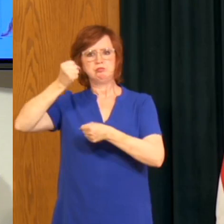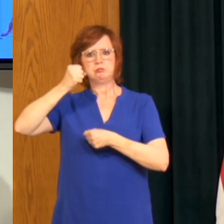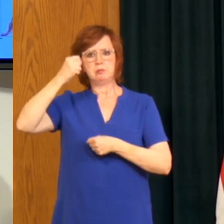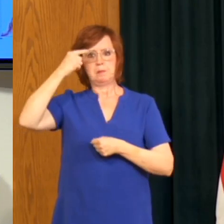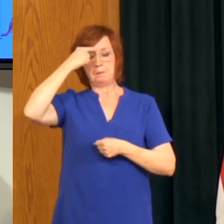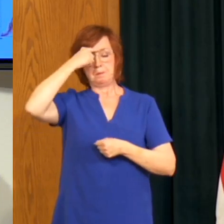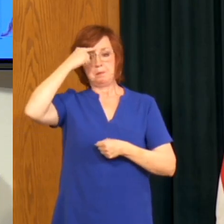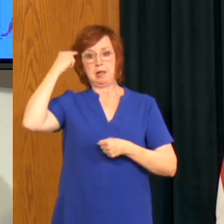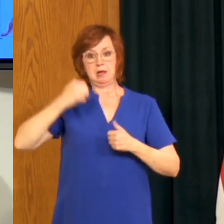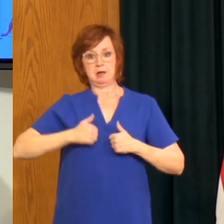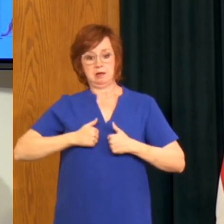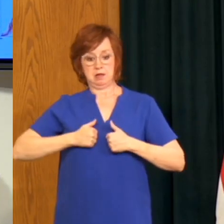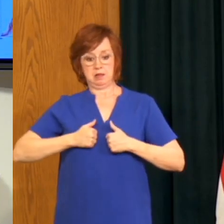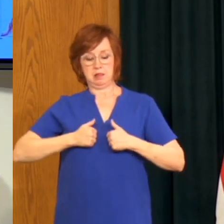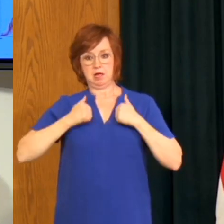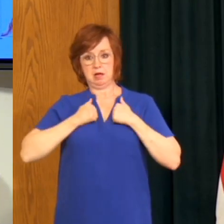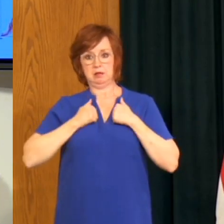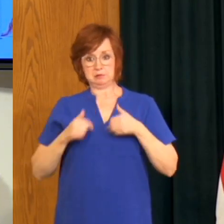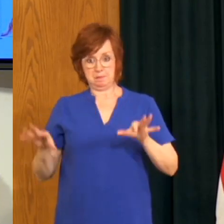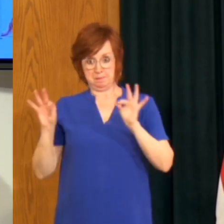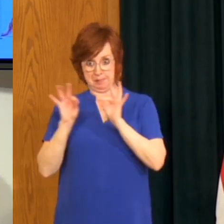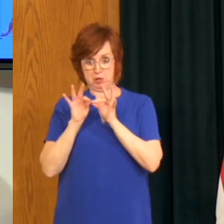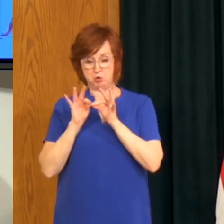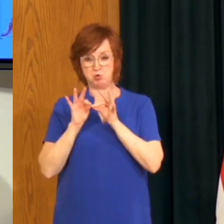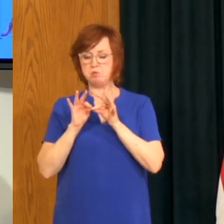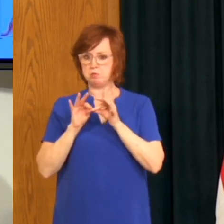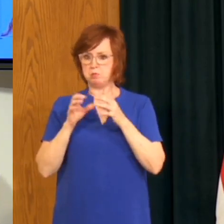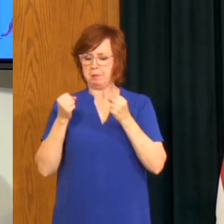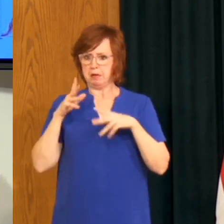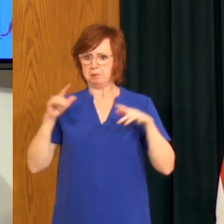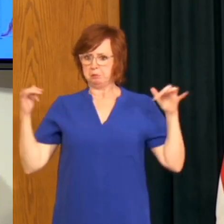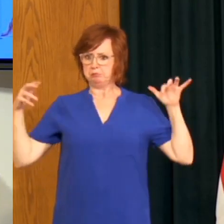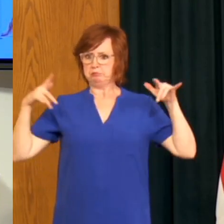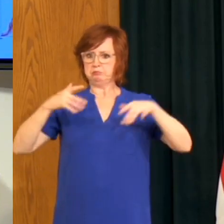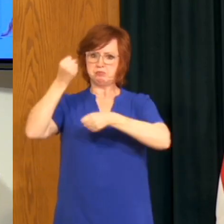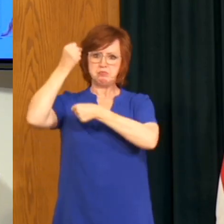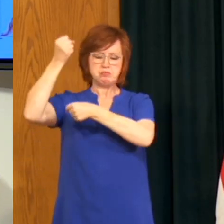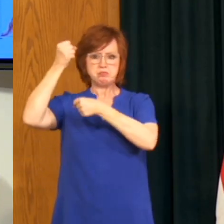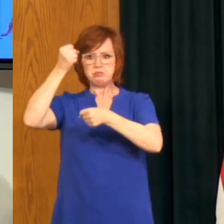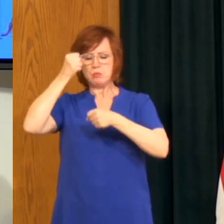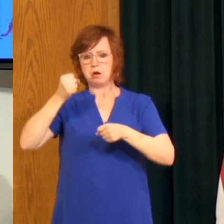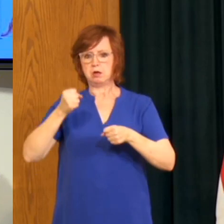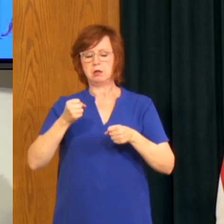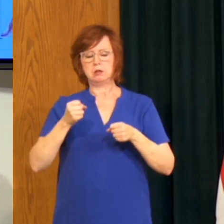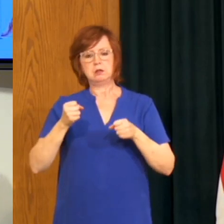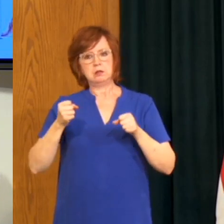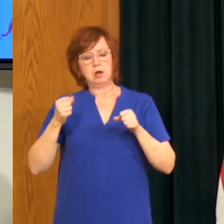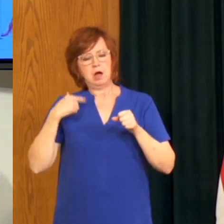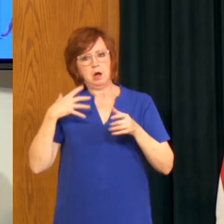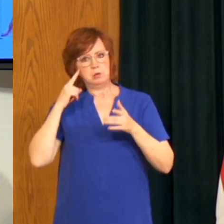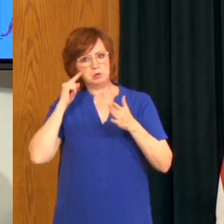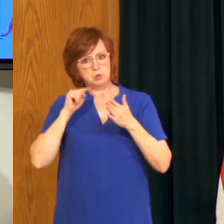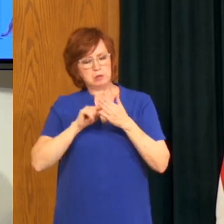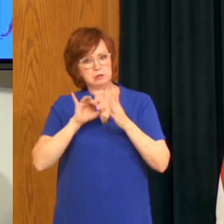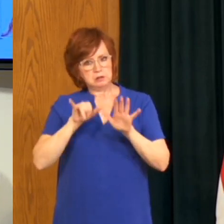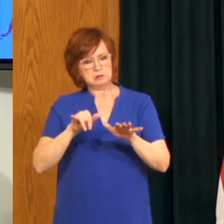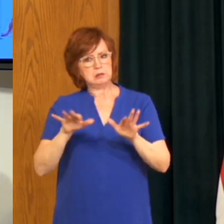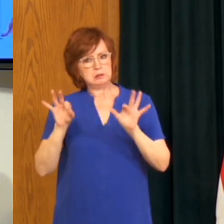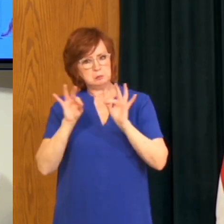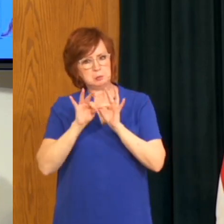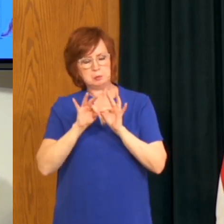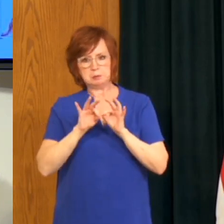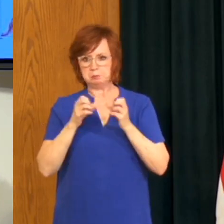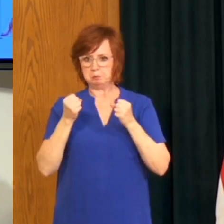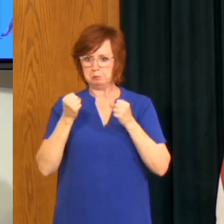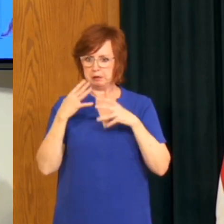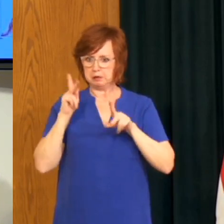as there are gatherings, either as part of a protest or to observe a solemn occasion or other ceremonies or cultural events, I think it is important to put